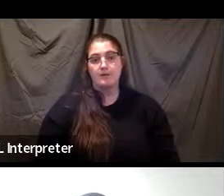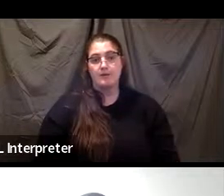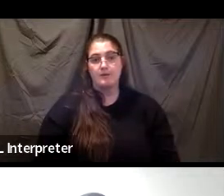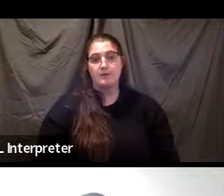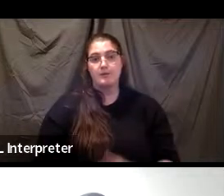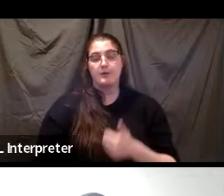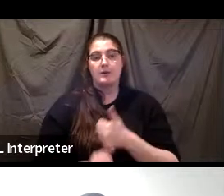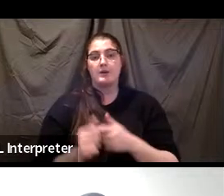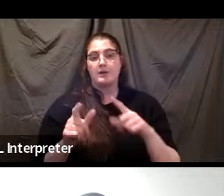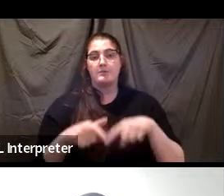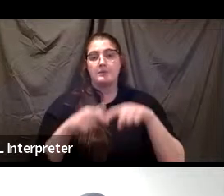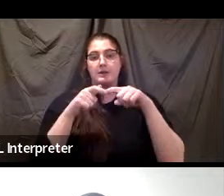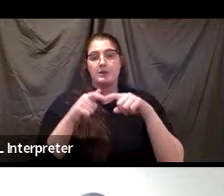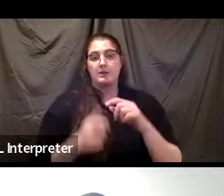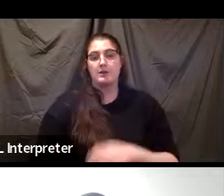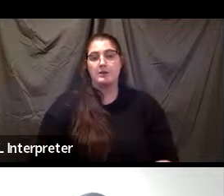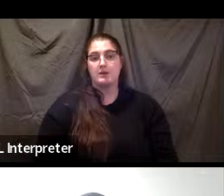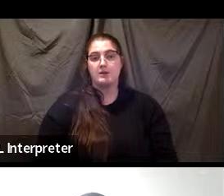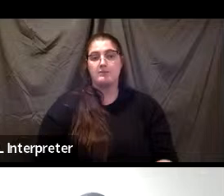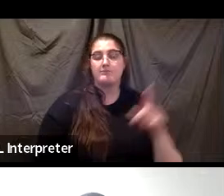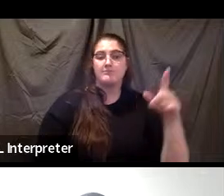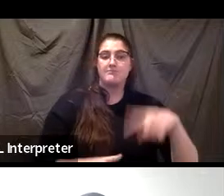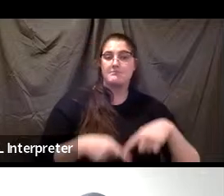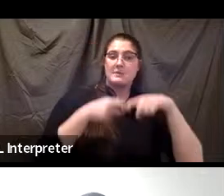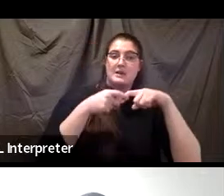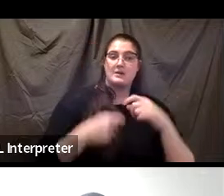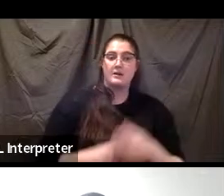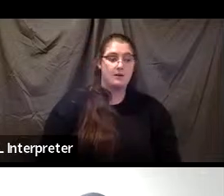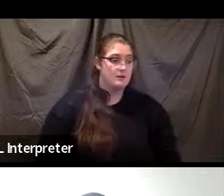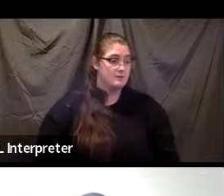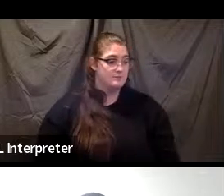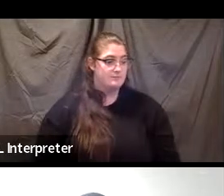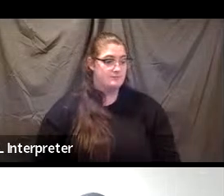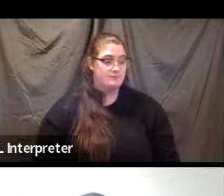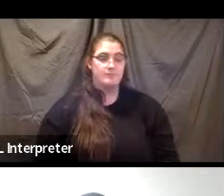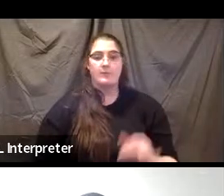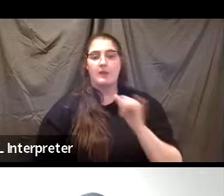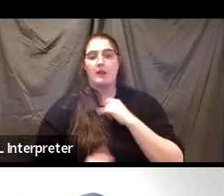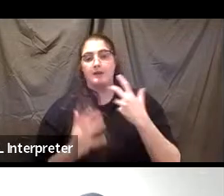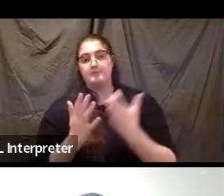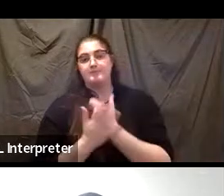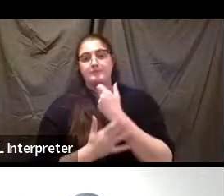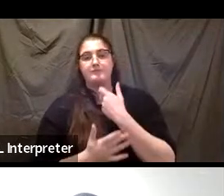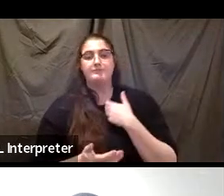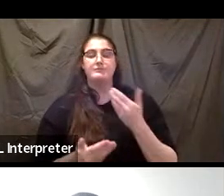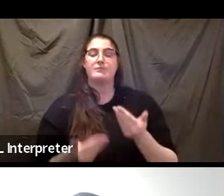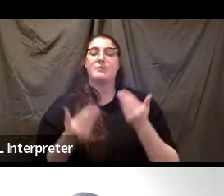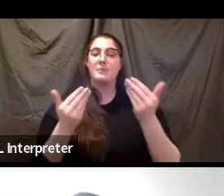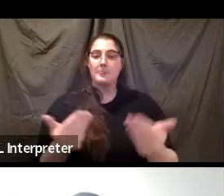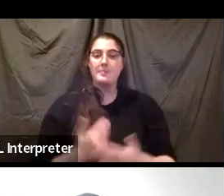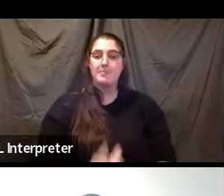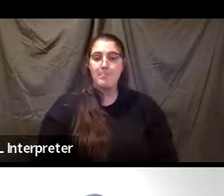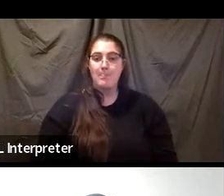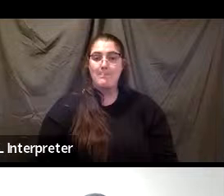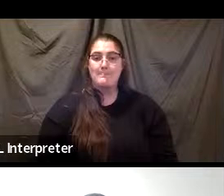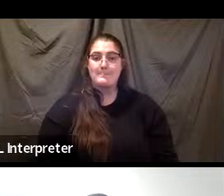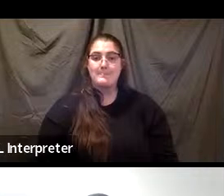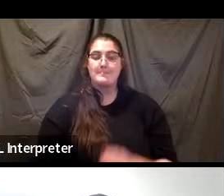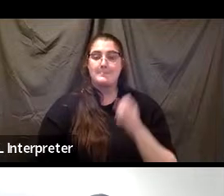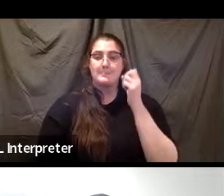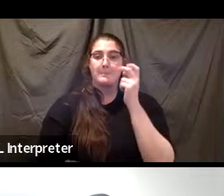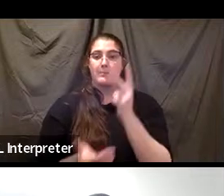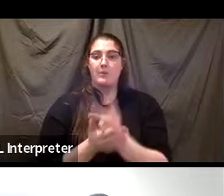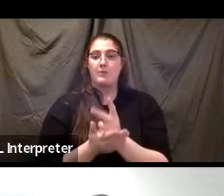And any abstentions? Abstain. Okay, the ayes have it. The motion carries. We'll go ahead and approve